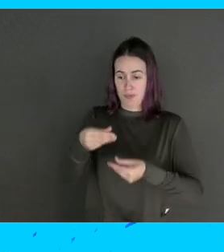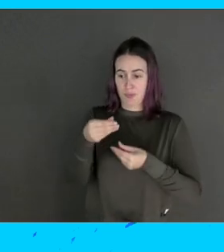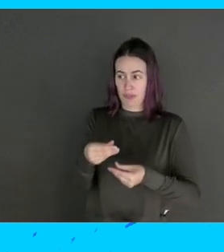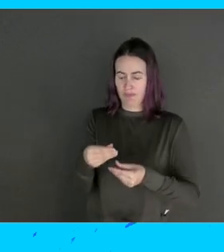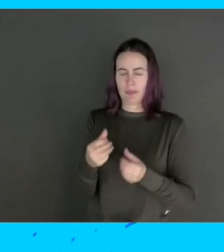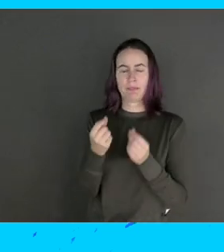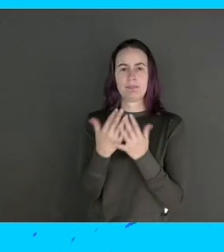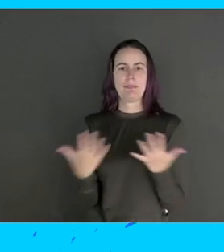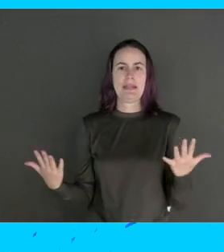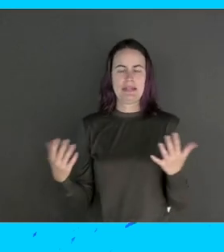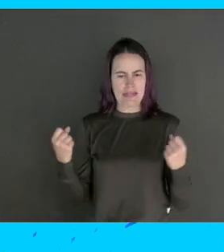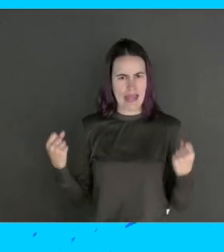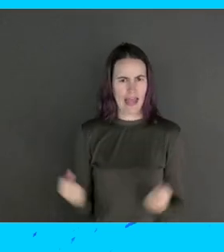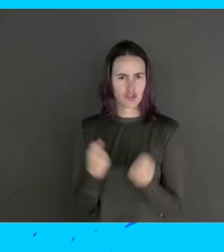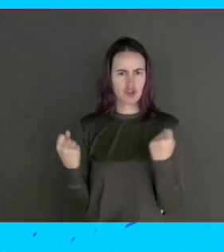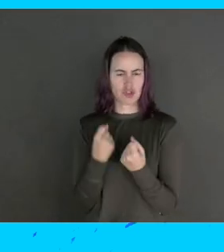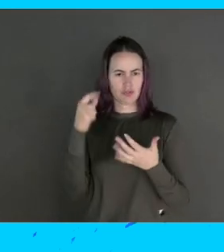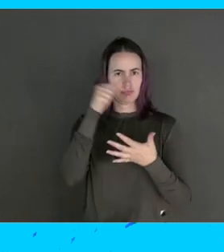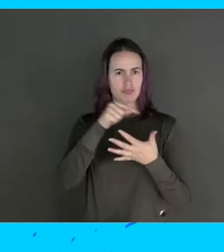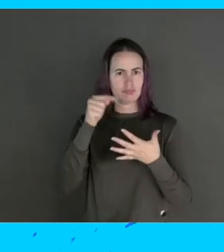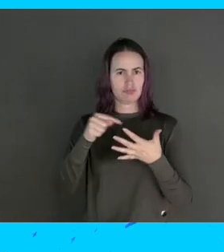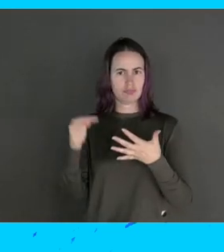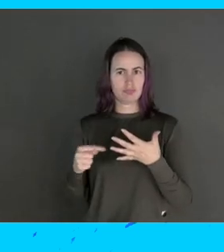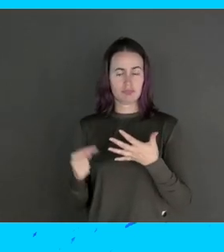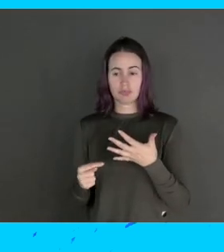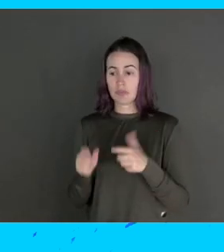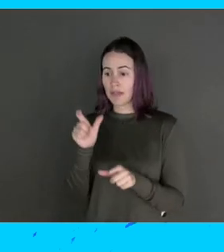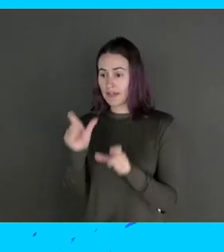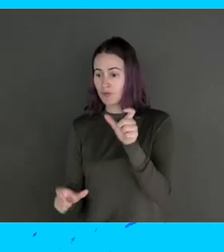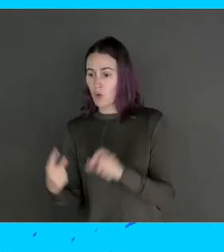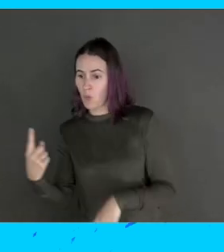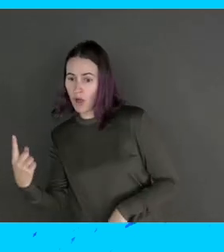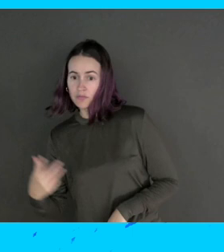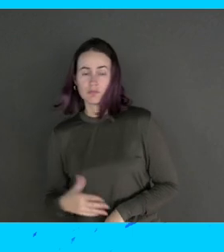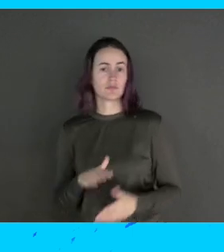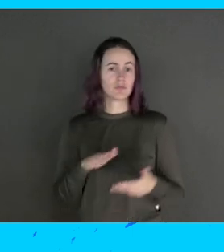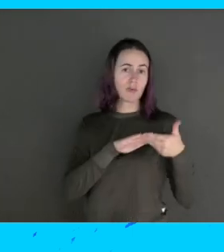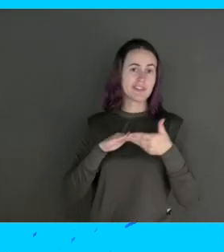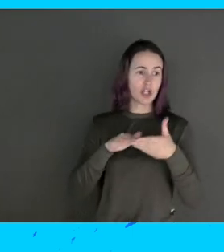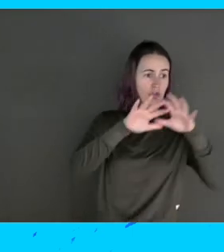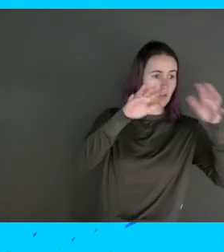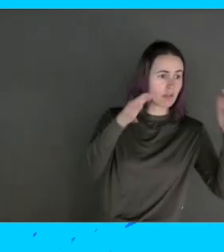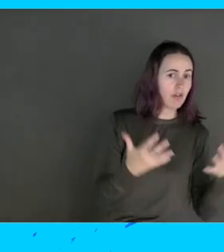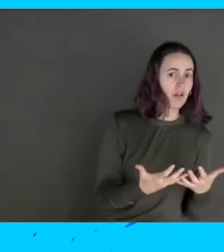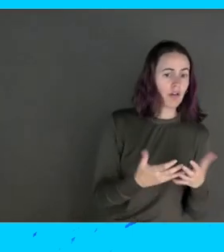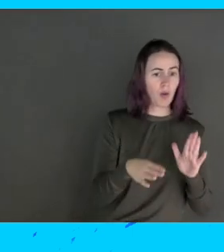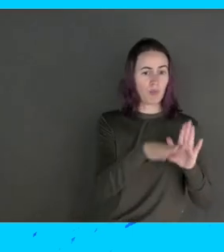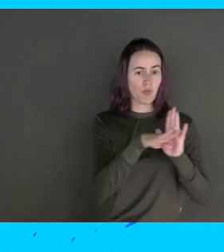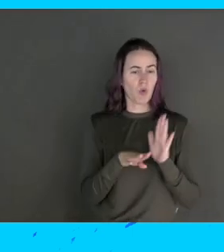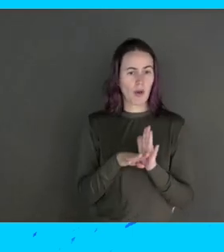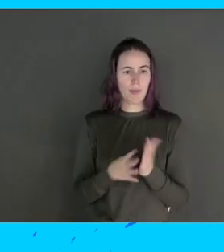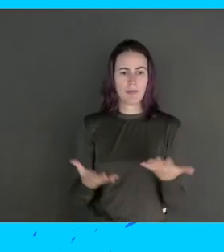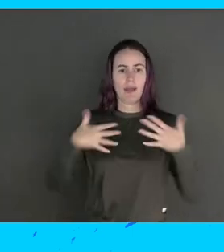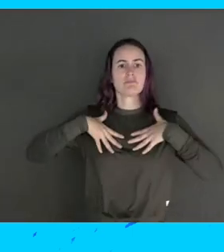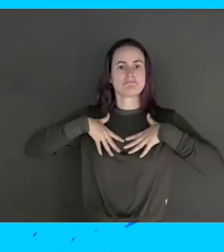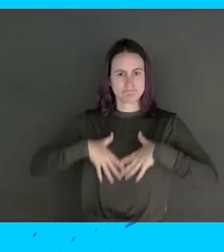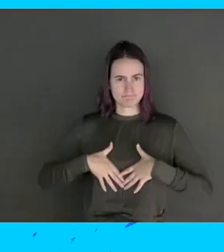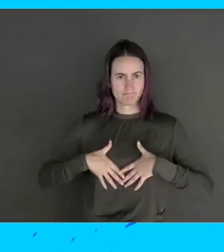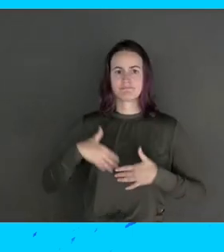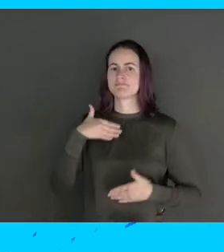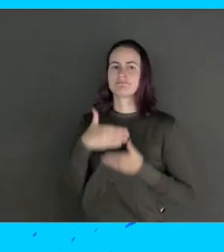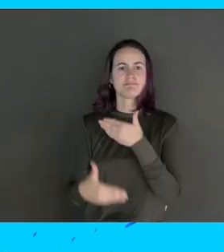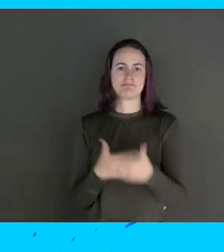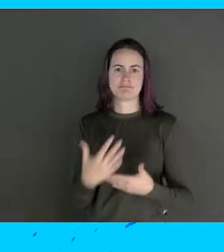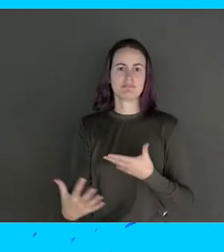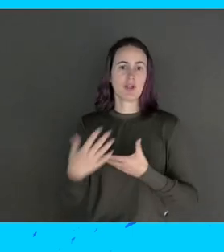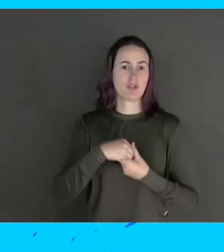can be taken by individuals, organizations, and programs to be able to further inclusion. Thank